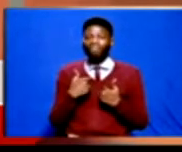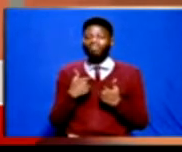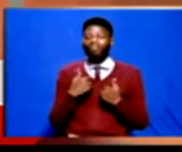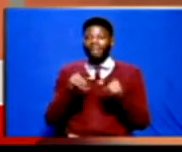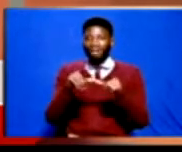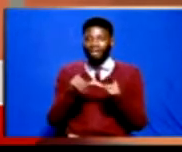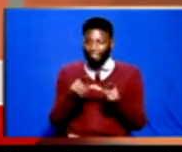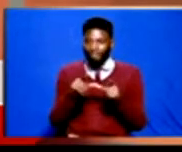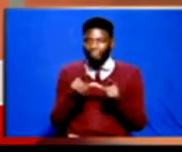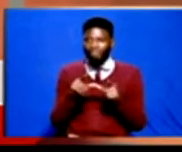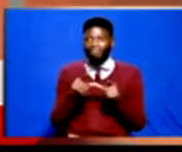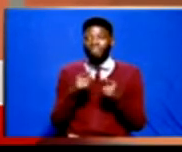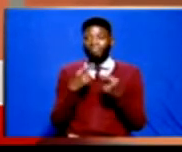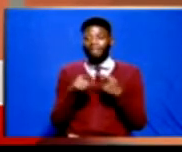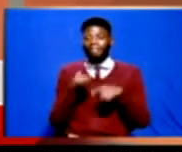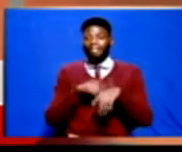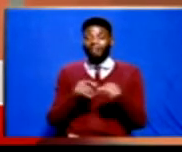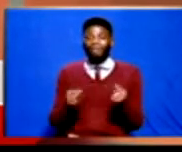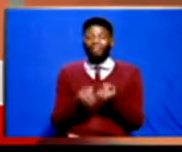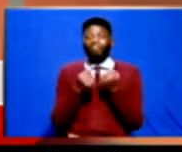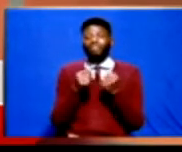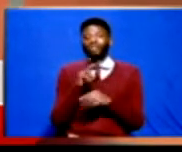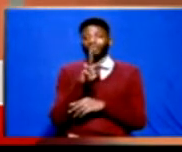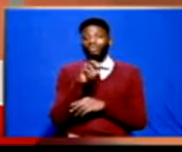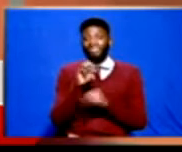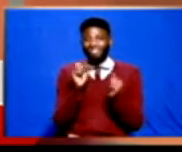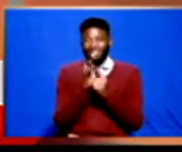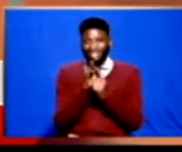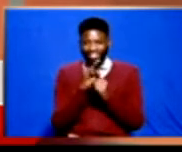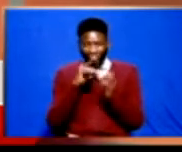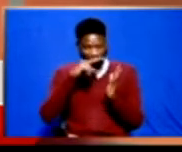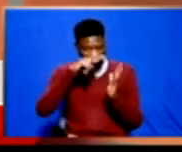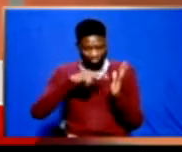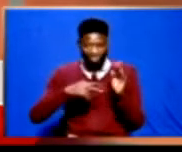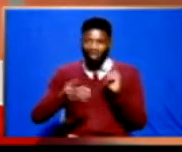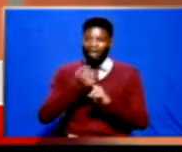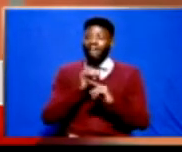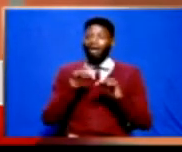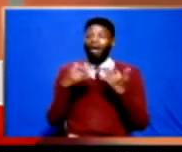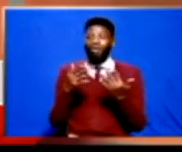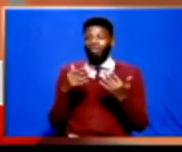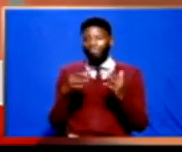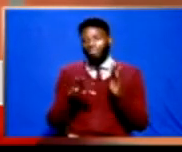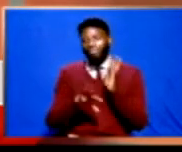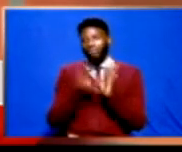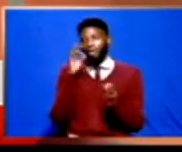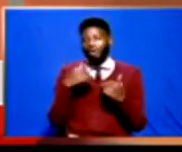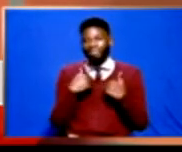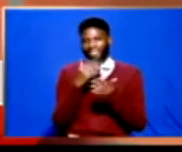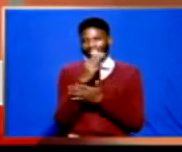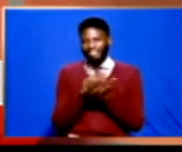post 2013 of how the license was acquired, they were found that there were some issues which were not quite rightly